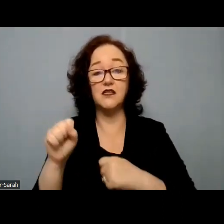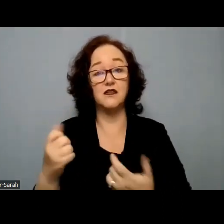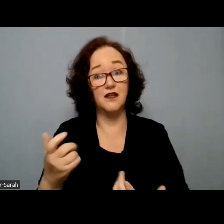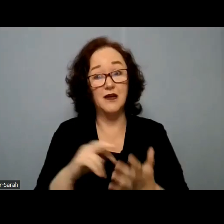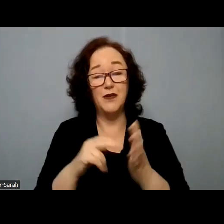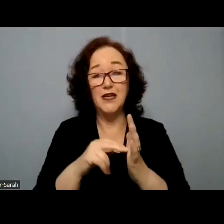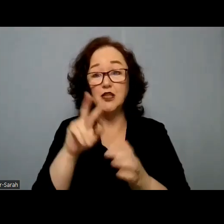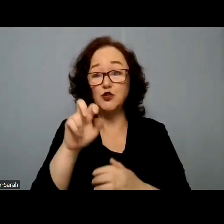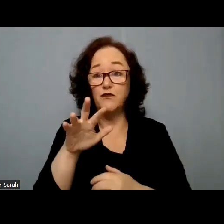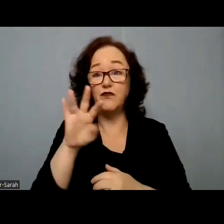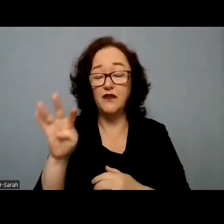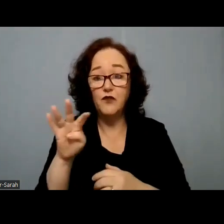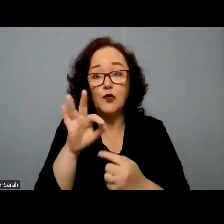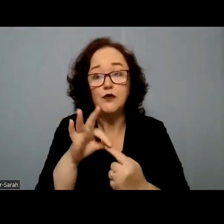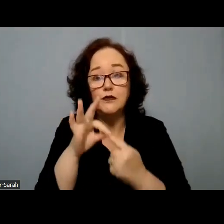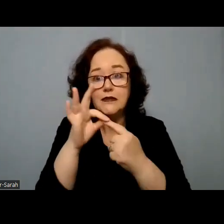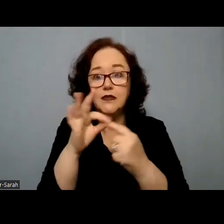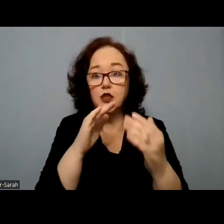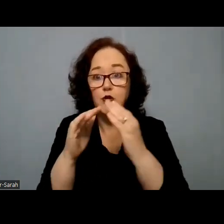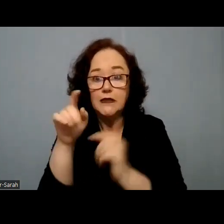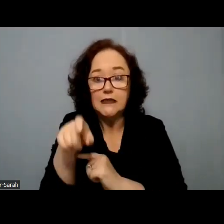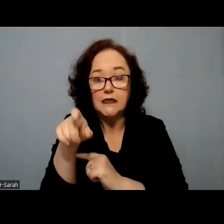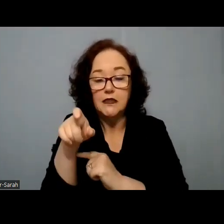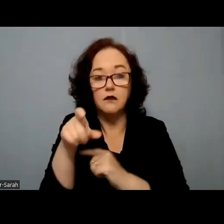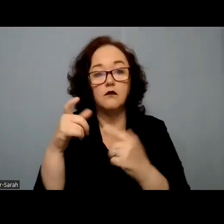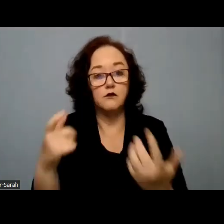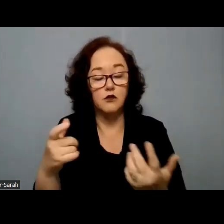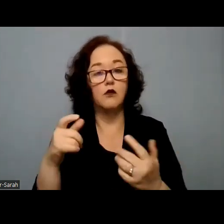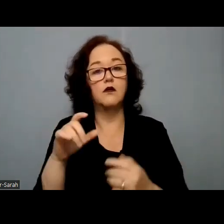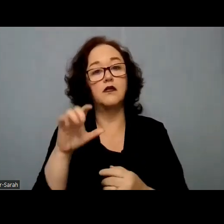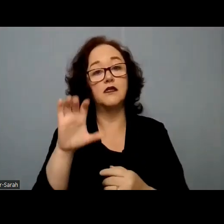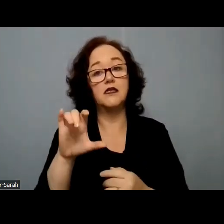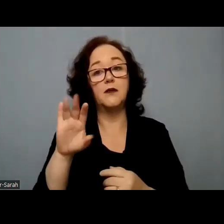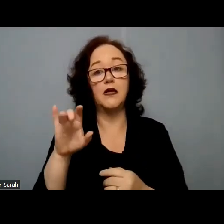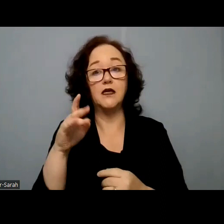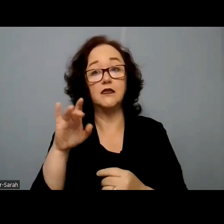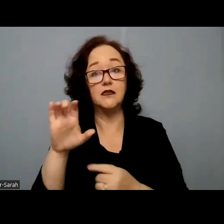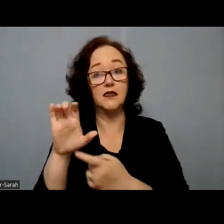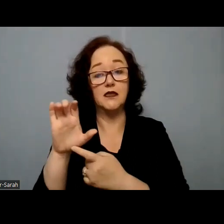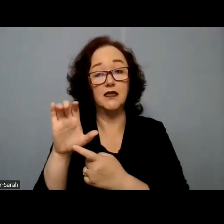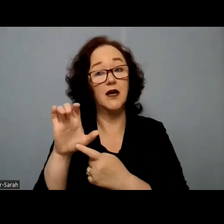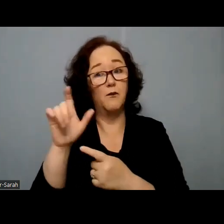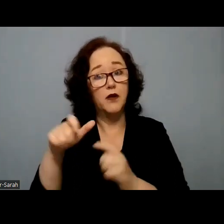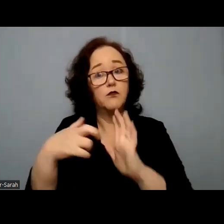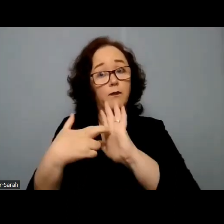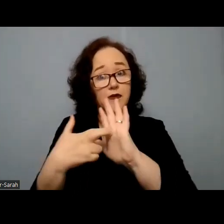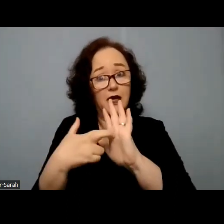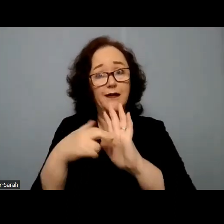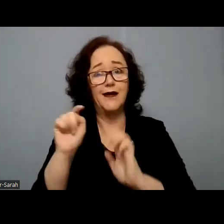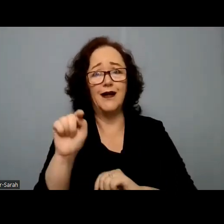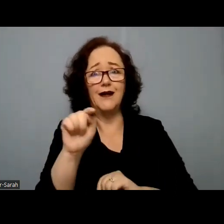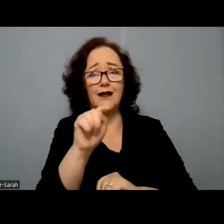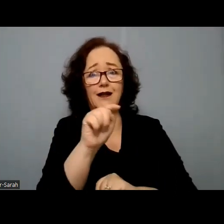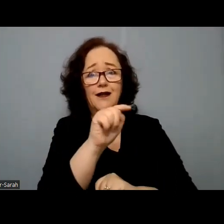community needs. Making sure that the CCBHCs that now represent each of the 254 counties